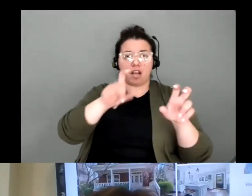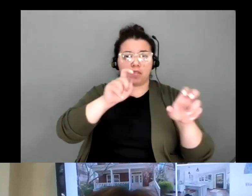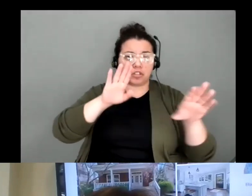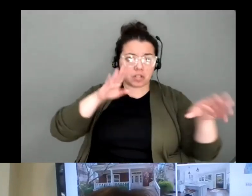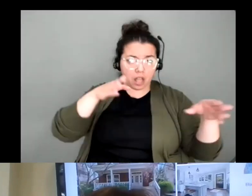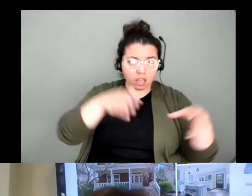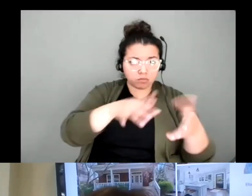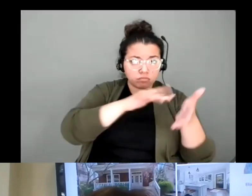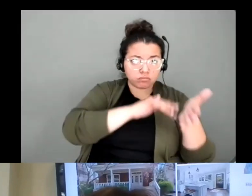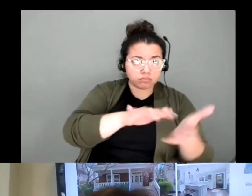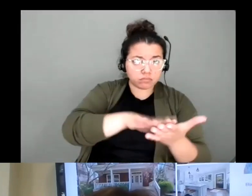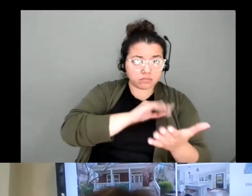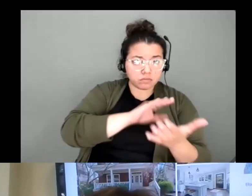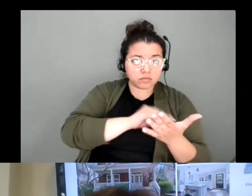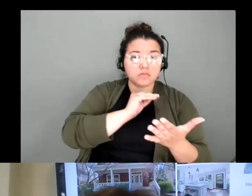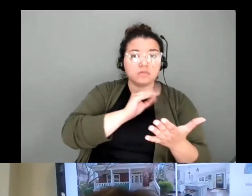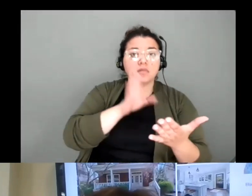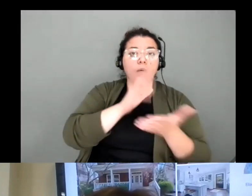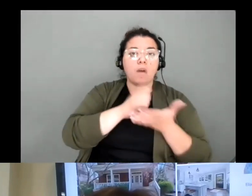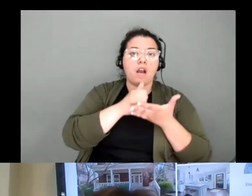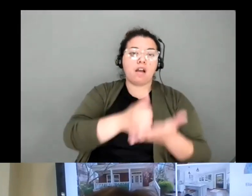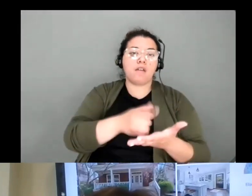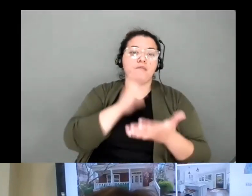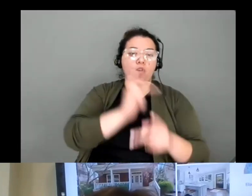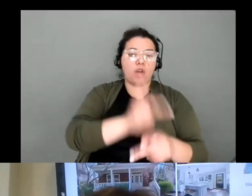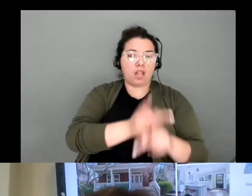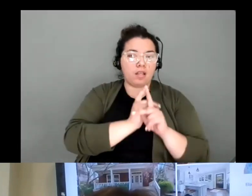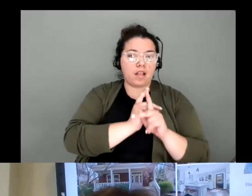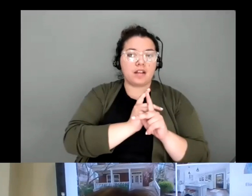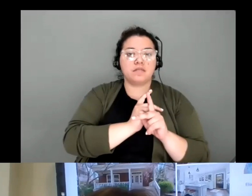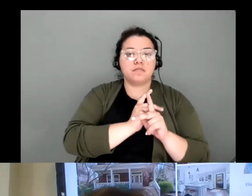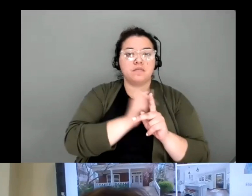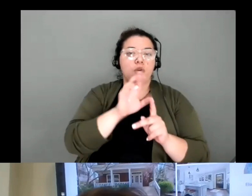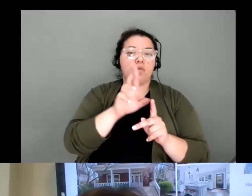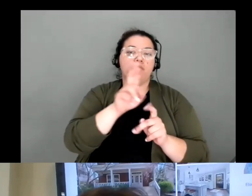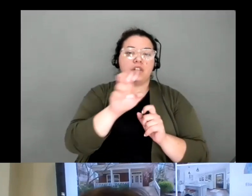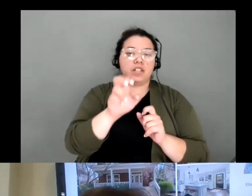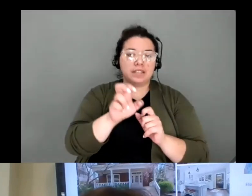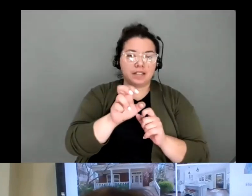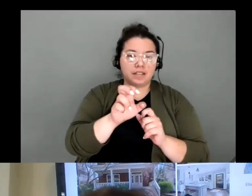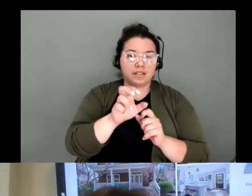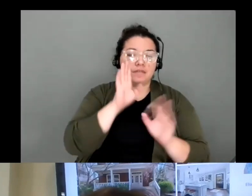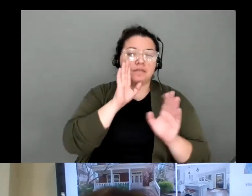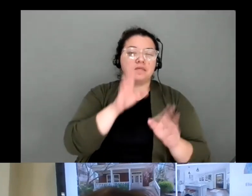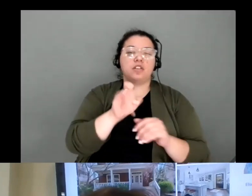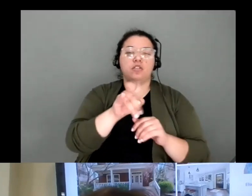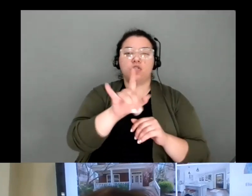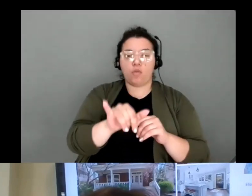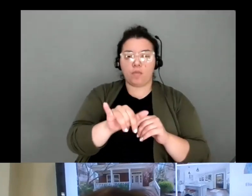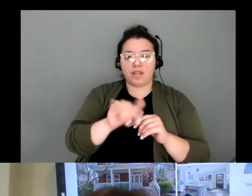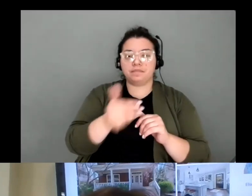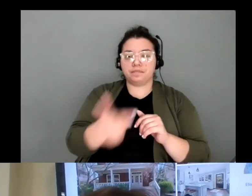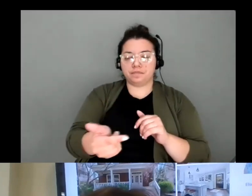on that might help them in lending or in real estate? Go with Colby first on that. Financial